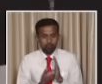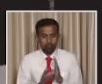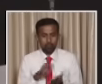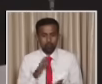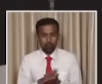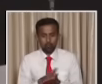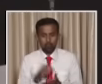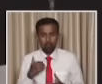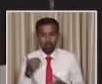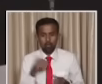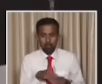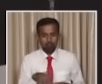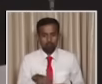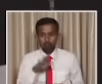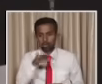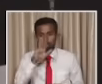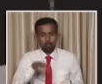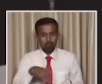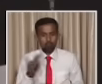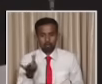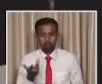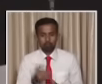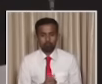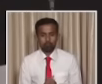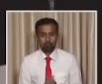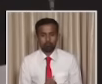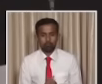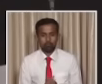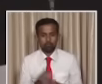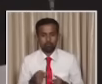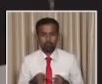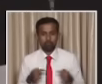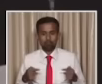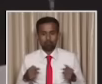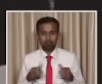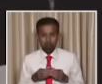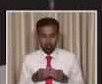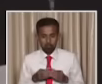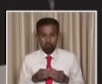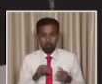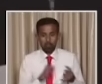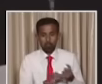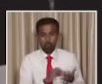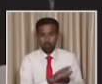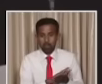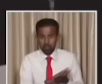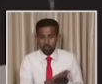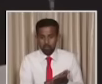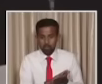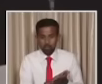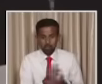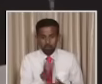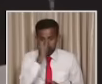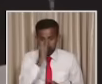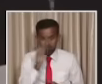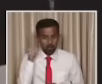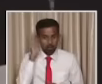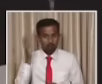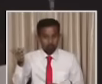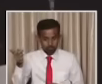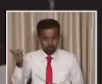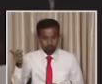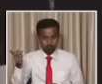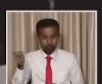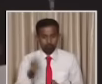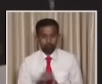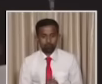right there. He is the youngest member in the opposition, I believe. I am the youngest member in the ruling party. We both weren't even called to the youth caucus,